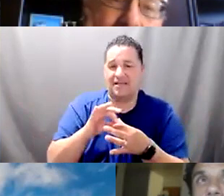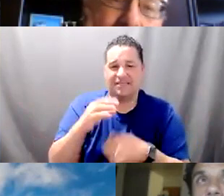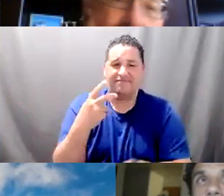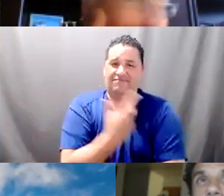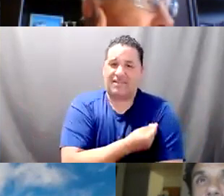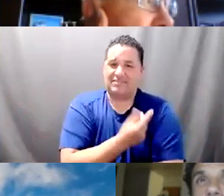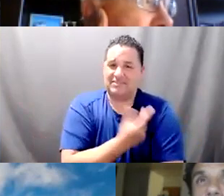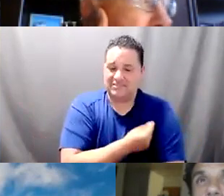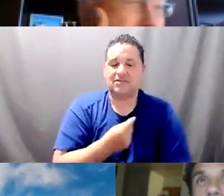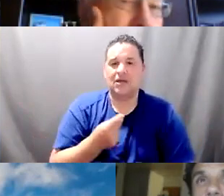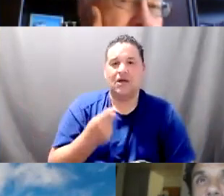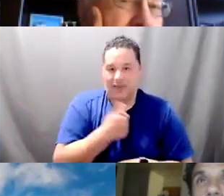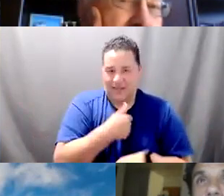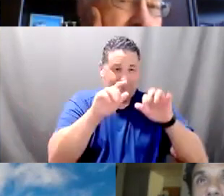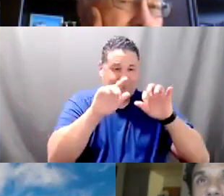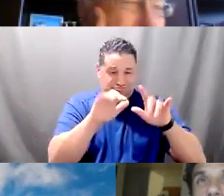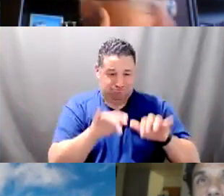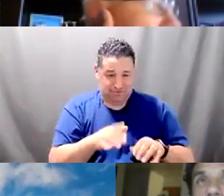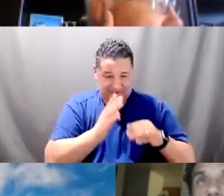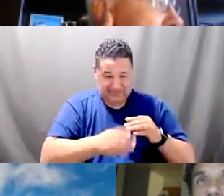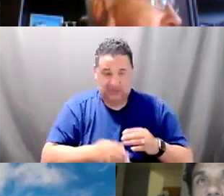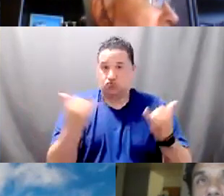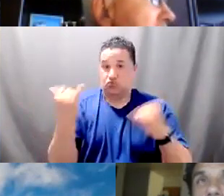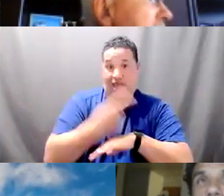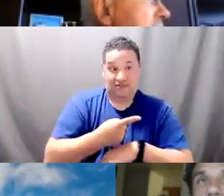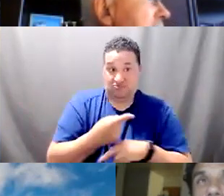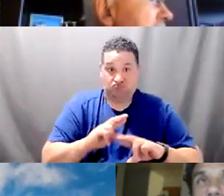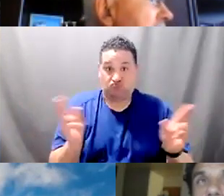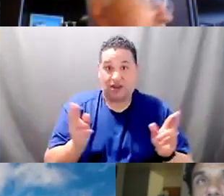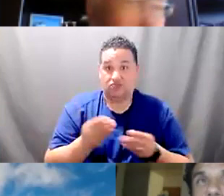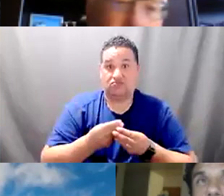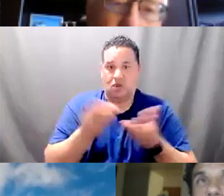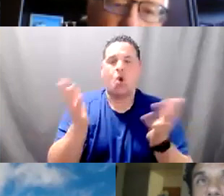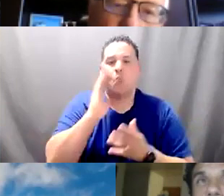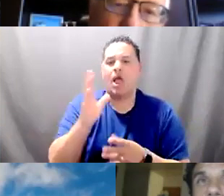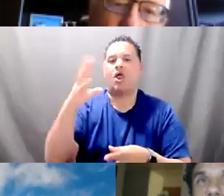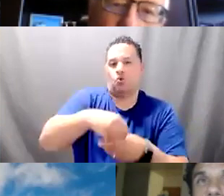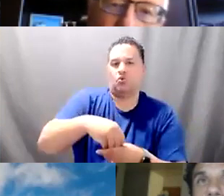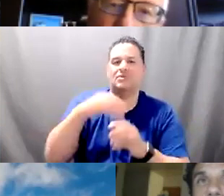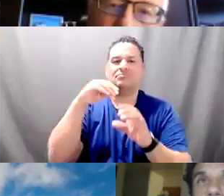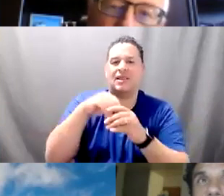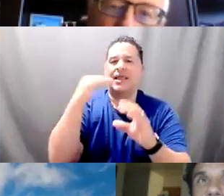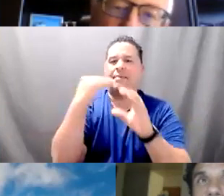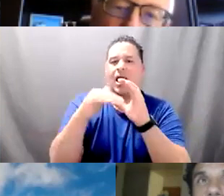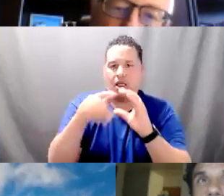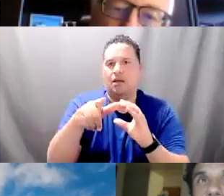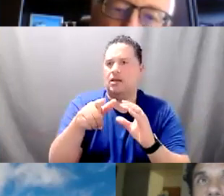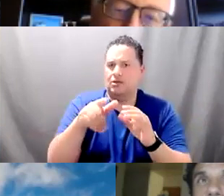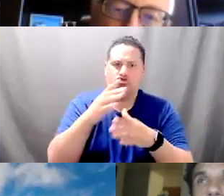finalized today and it's ready to go. We will include that in the email. Please share far and